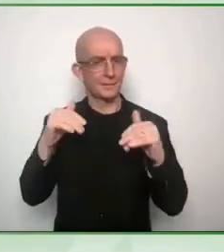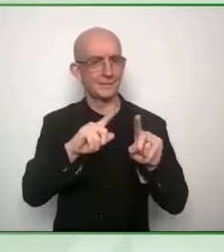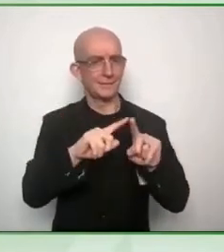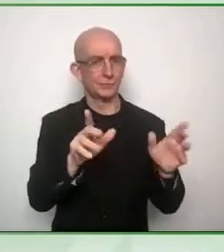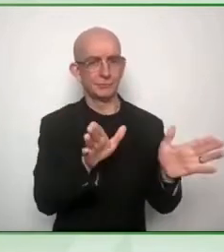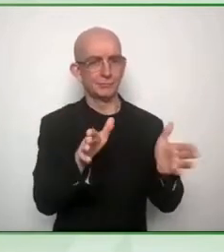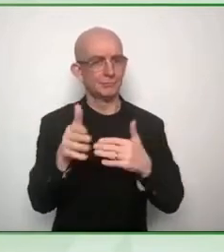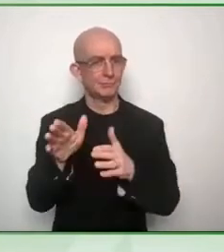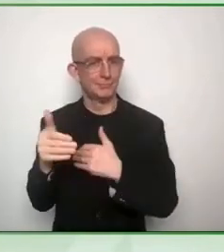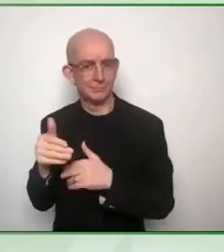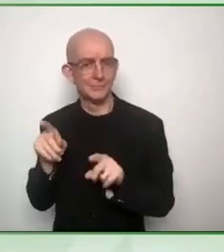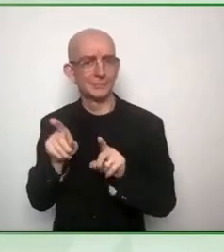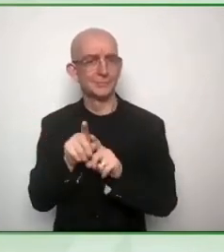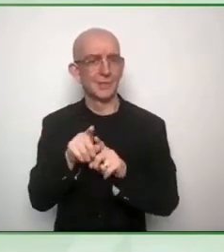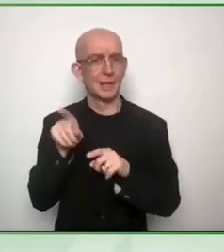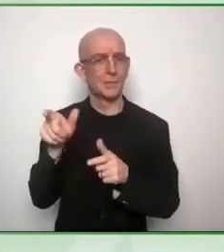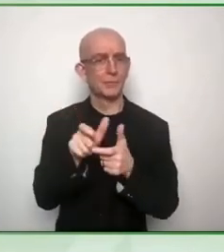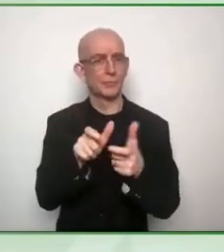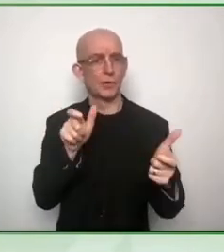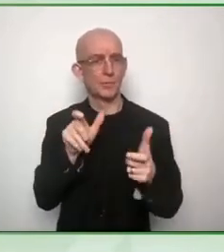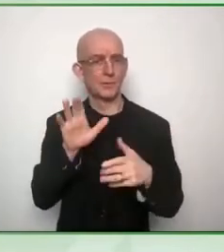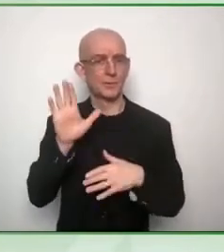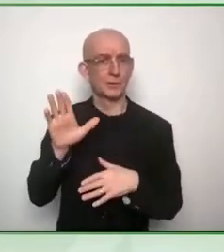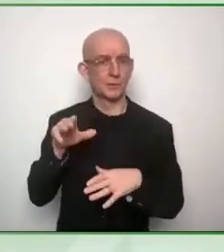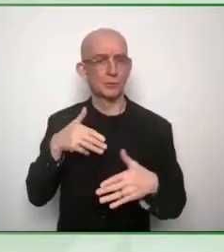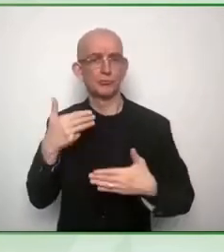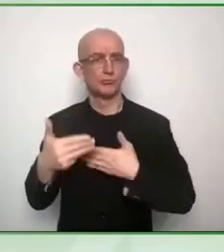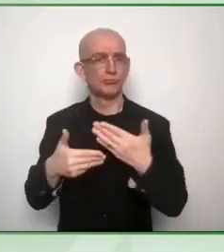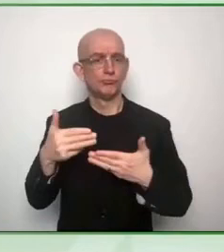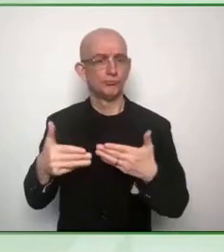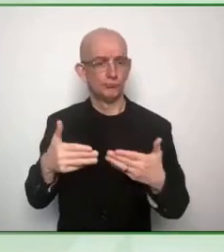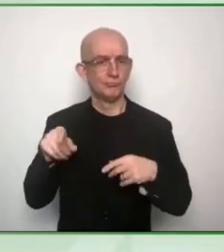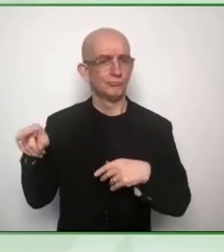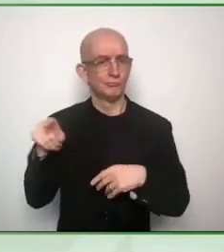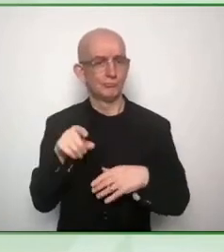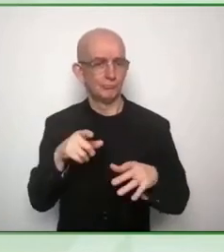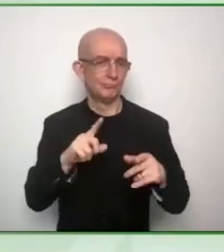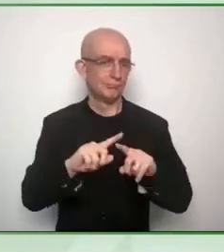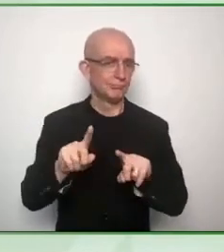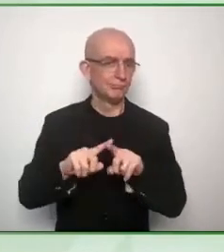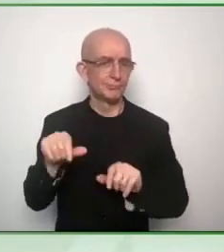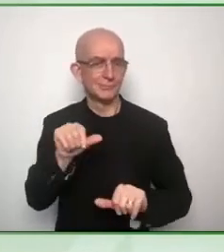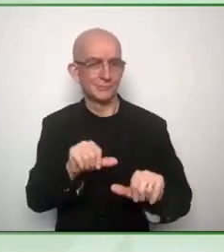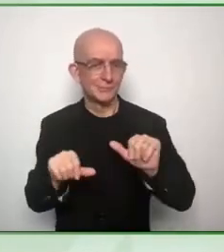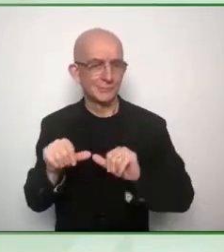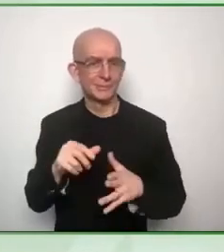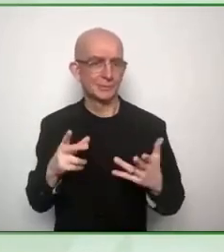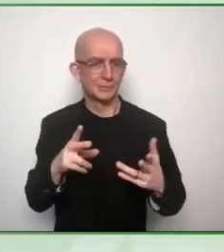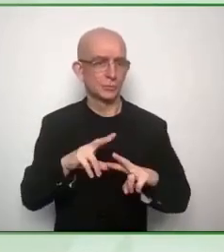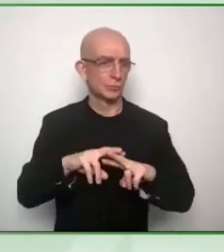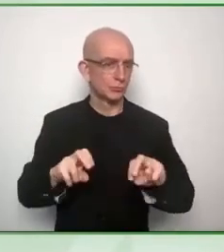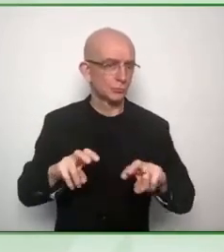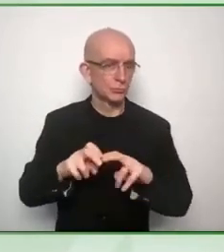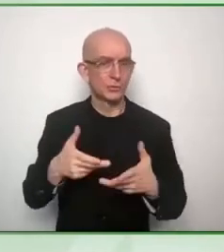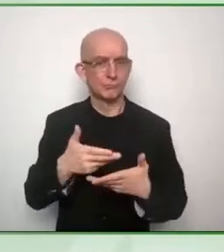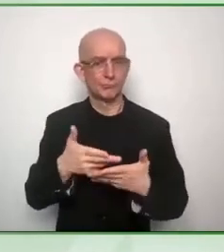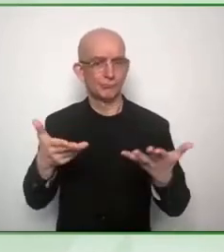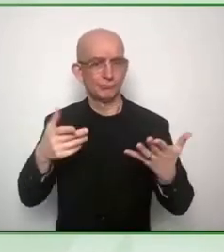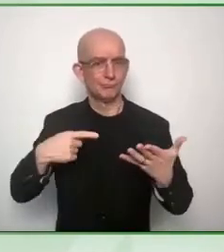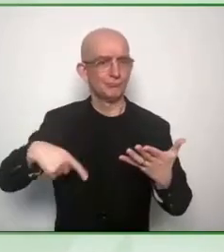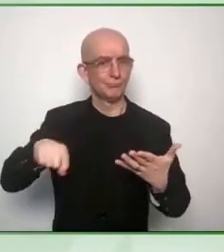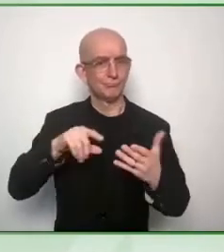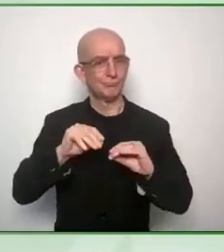law, anything, basic conditions of employment, health, key health information. We're targeting those types of organizations first to try and